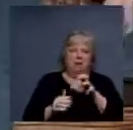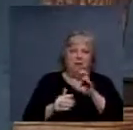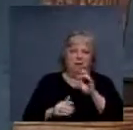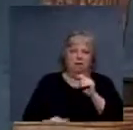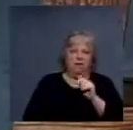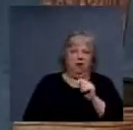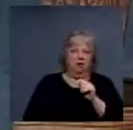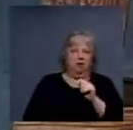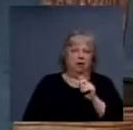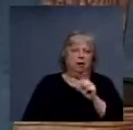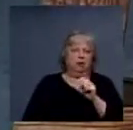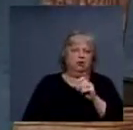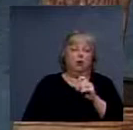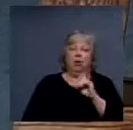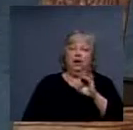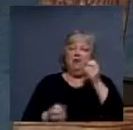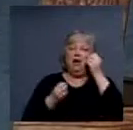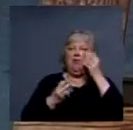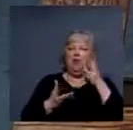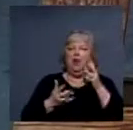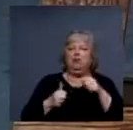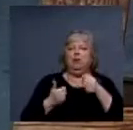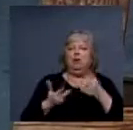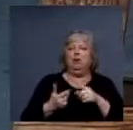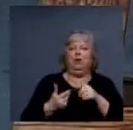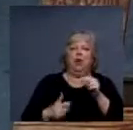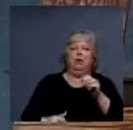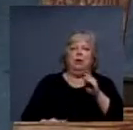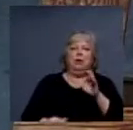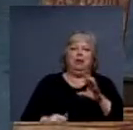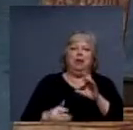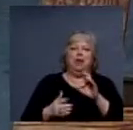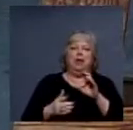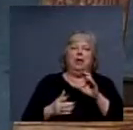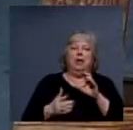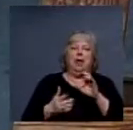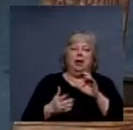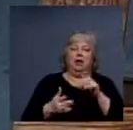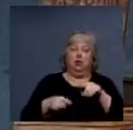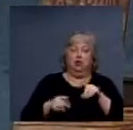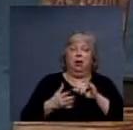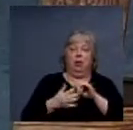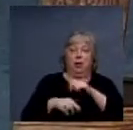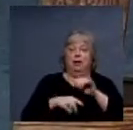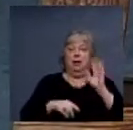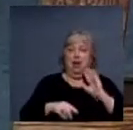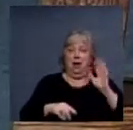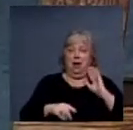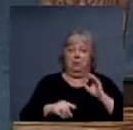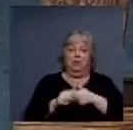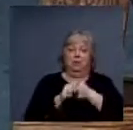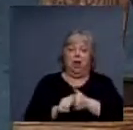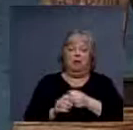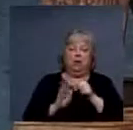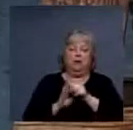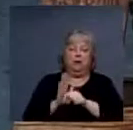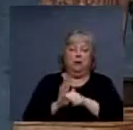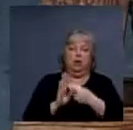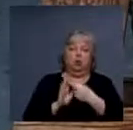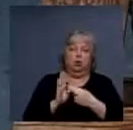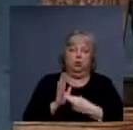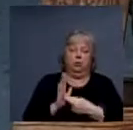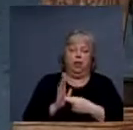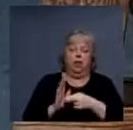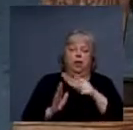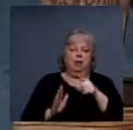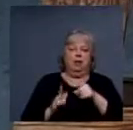feet. So had the information been presented to the ABC board at that time, according to their the state laws and rules and regulations of the board, they